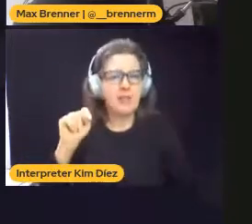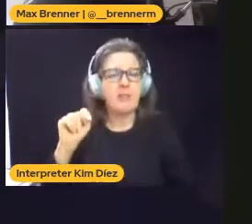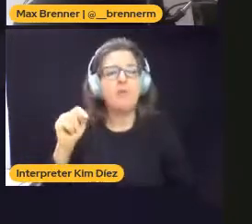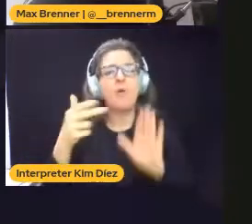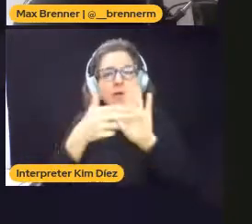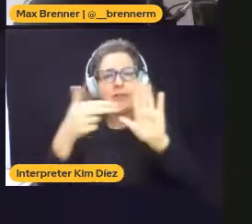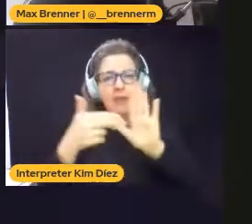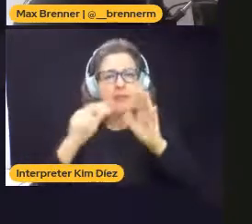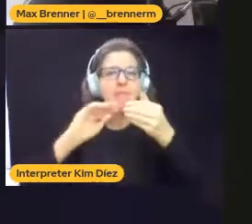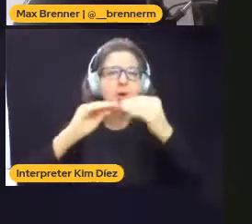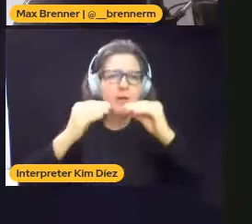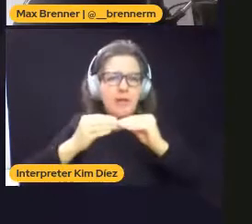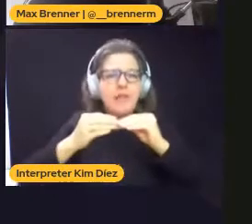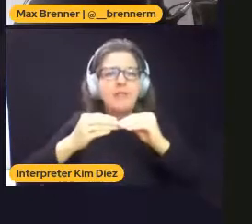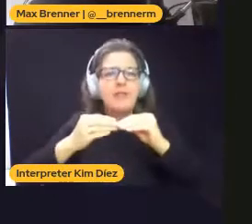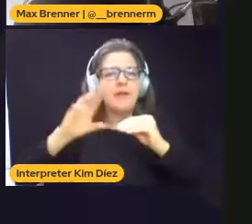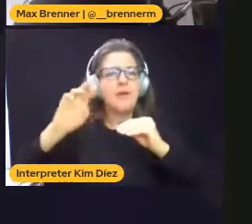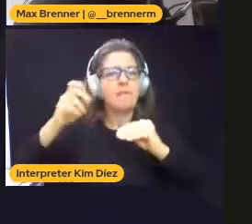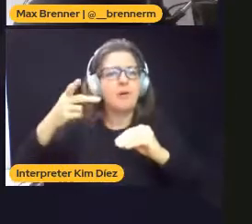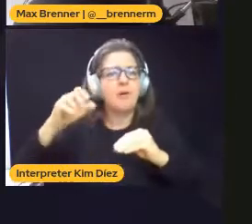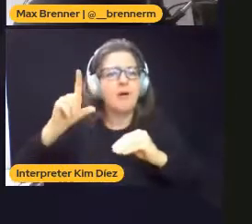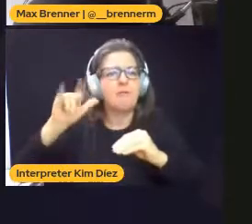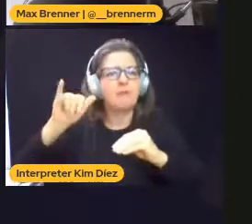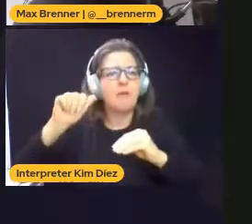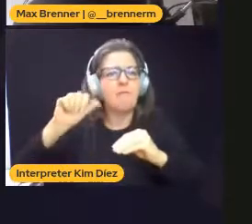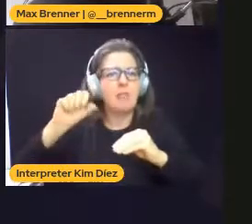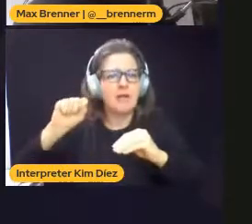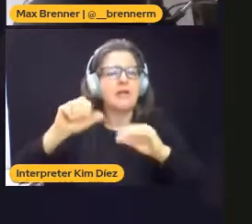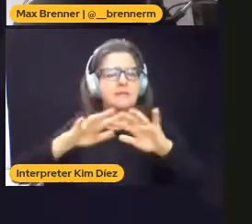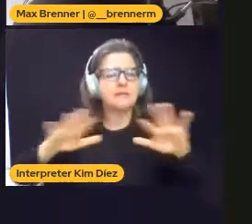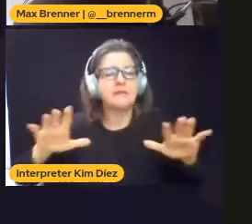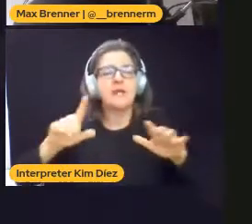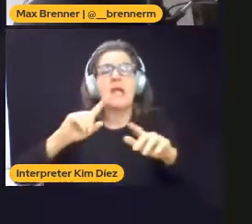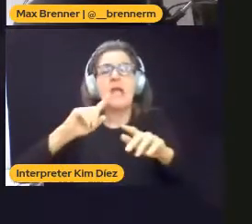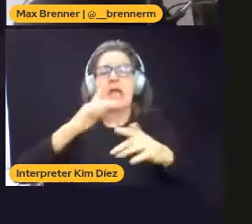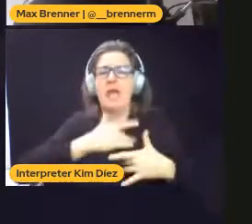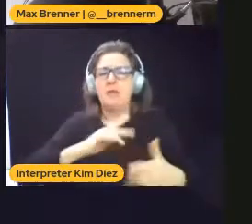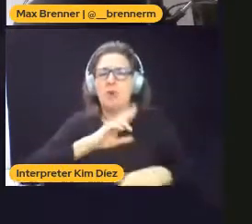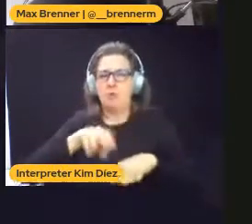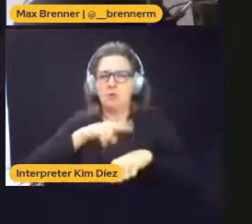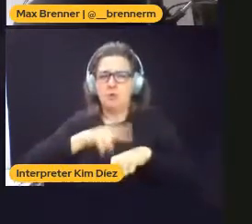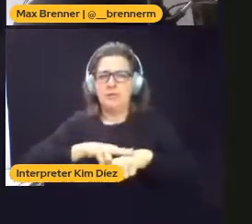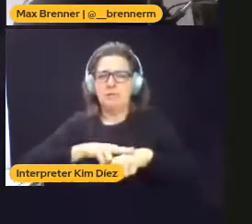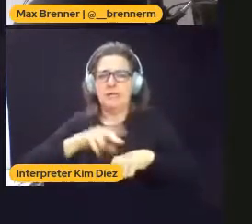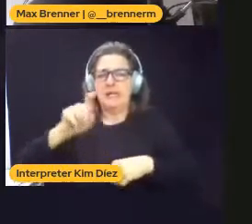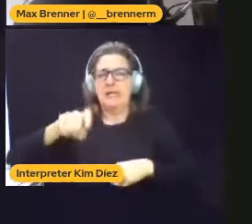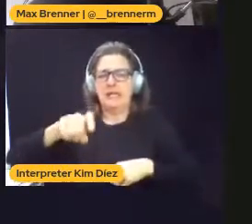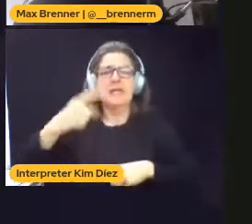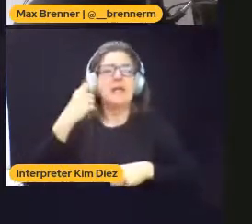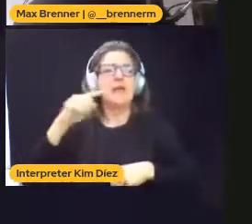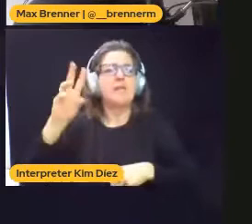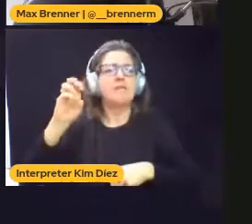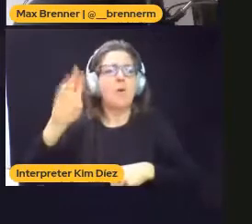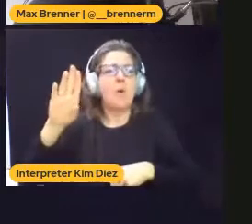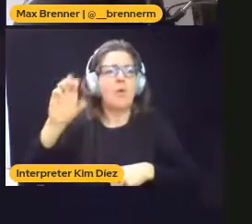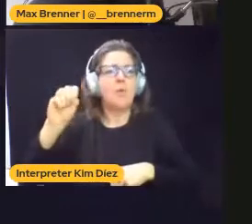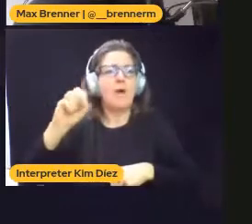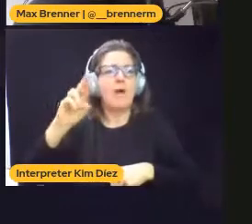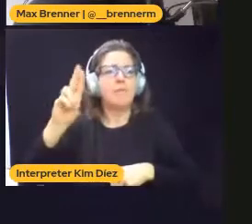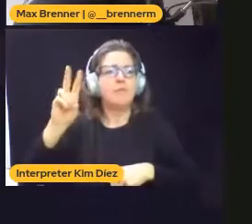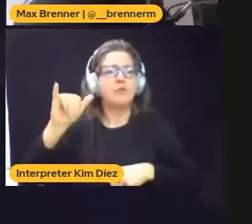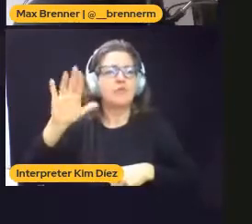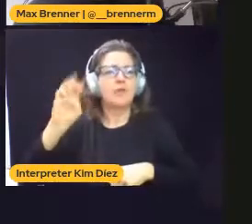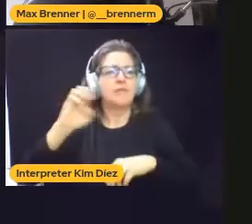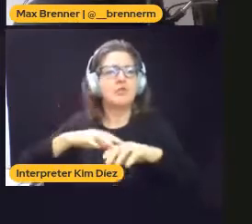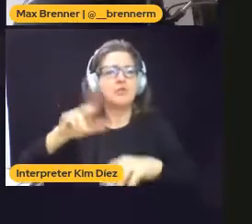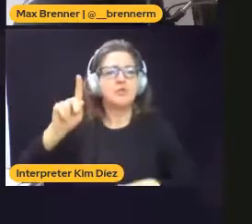that. And then what you usually need for a web service on Kubernetes that you usually deploy is at least the service and the